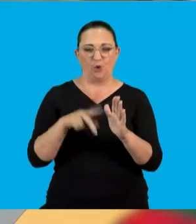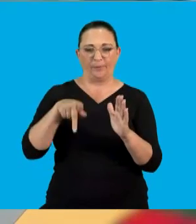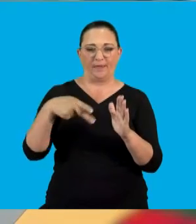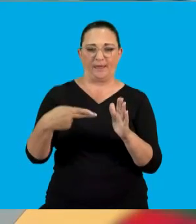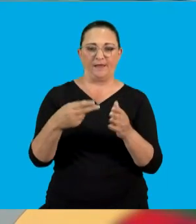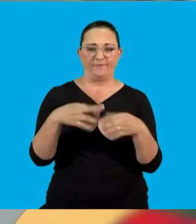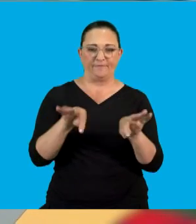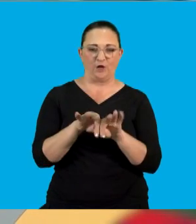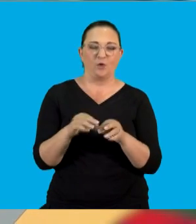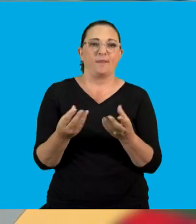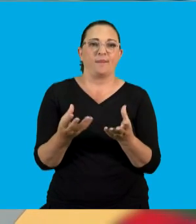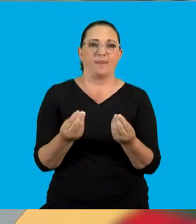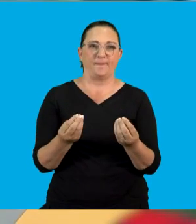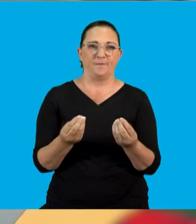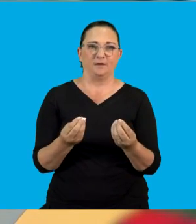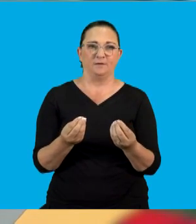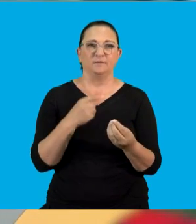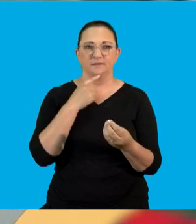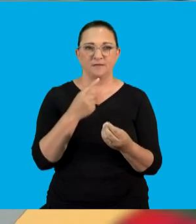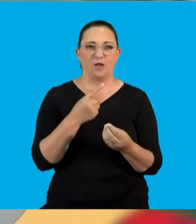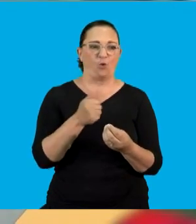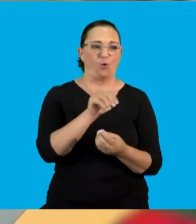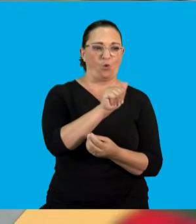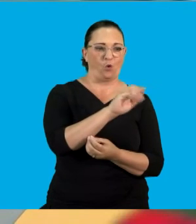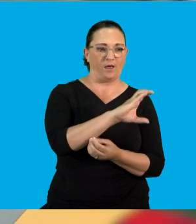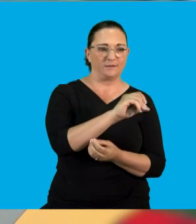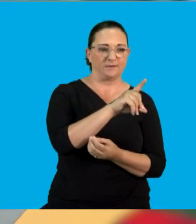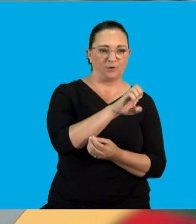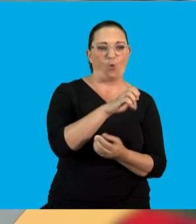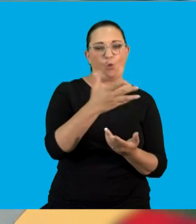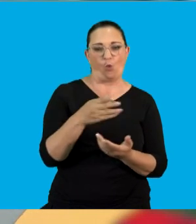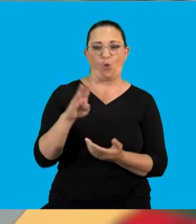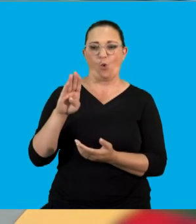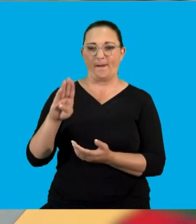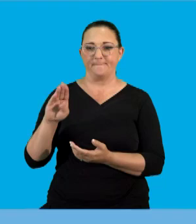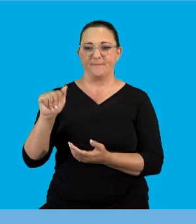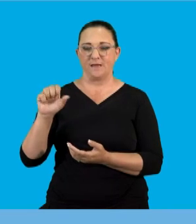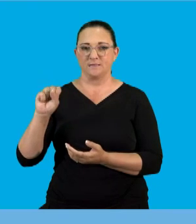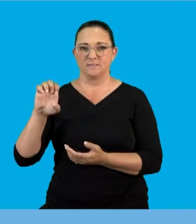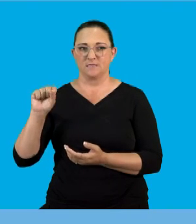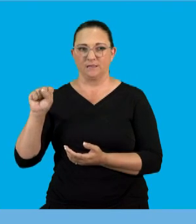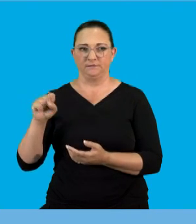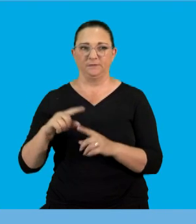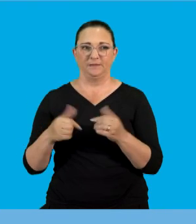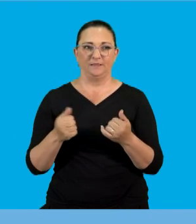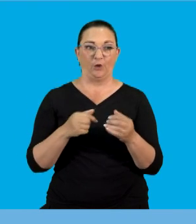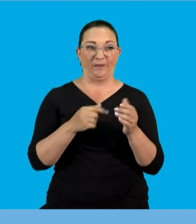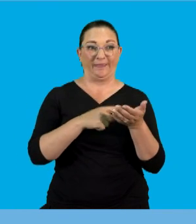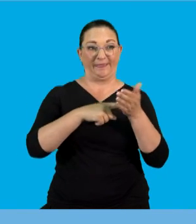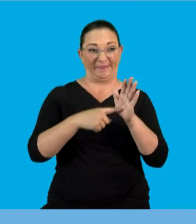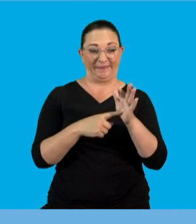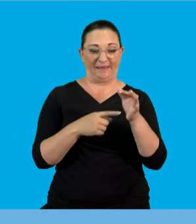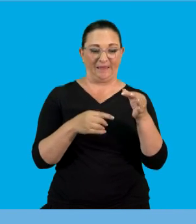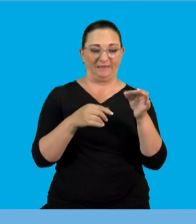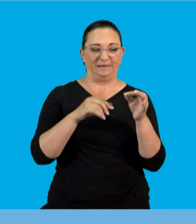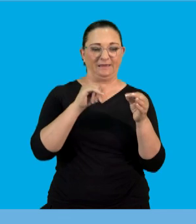it is a number that tells us if a substance is acidic or basic. Now, the indicator, it's a substance that